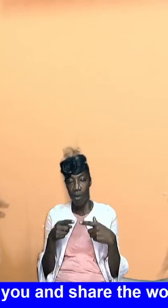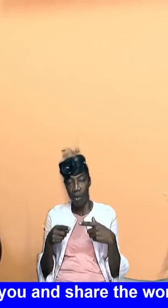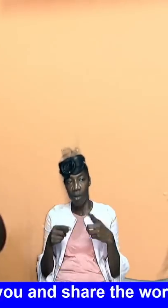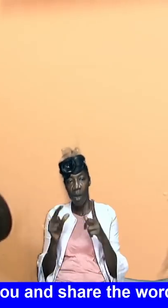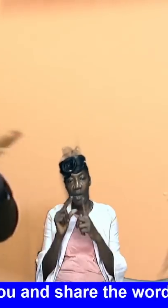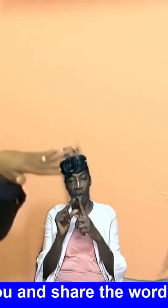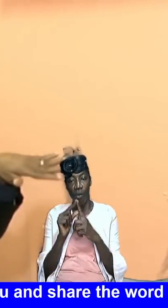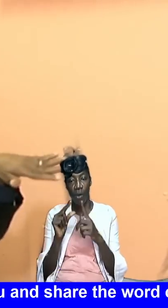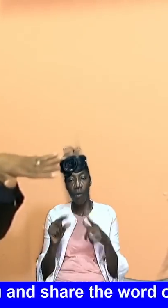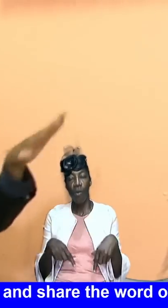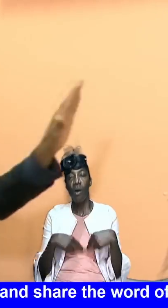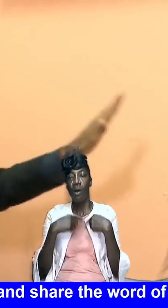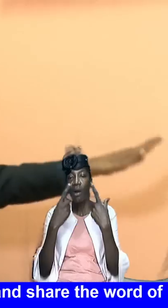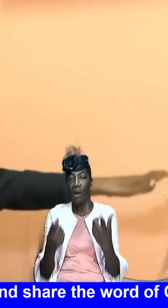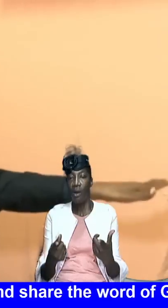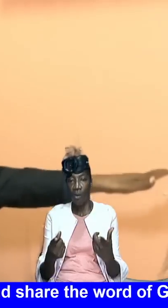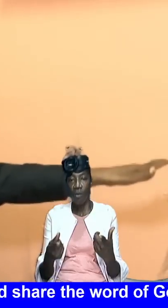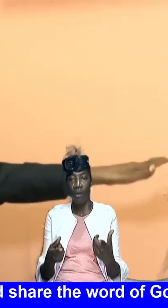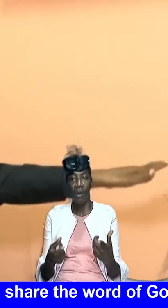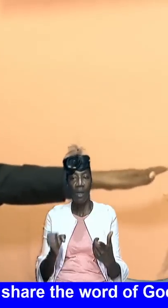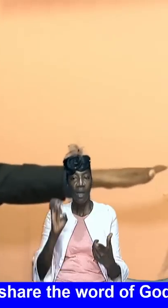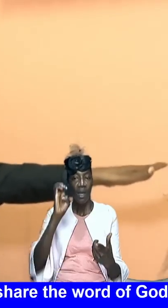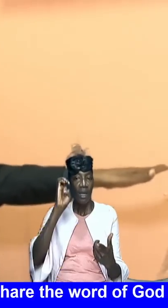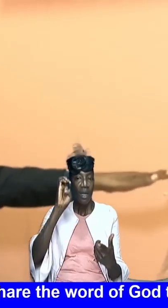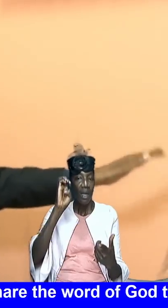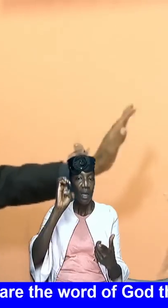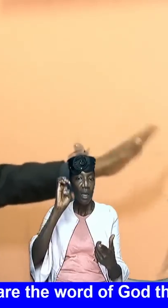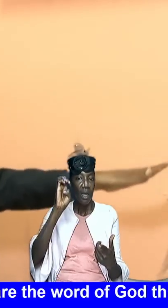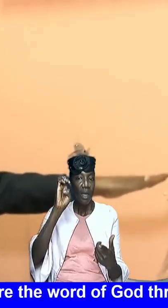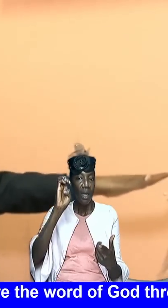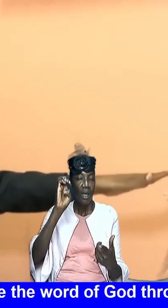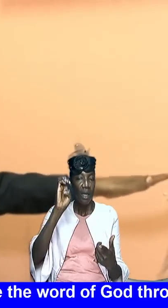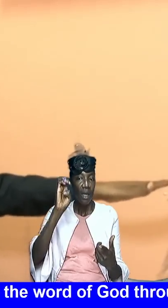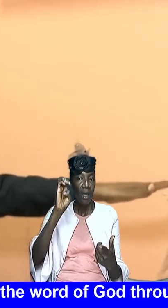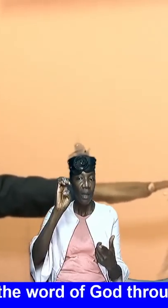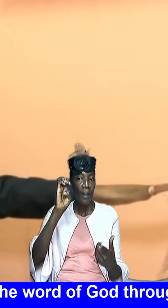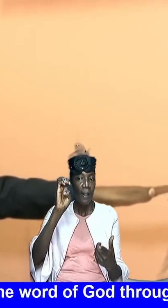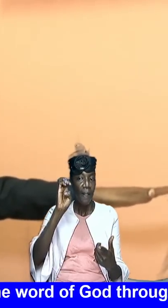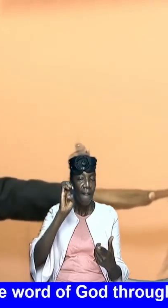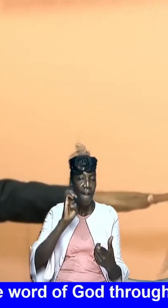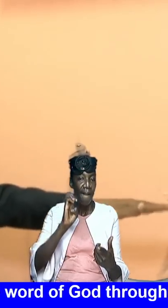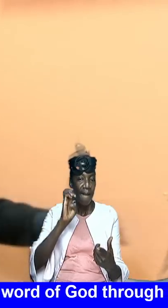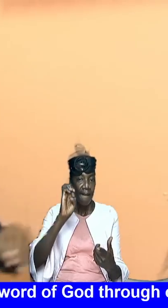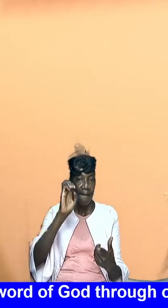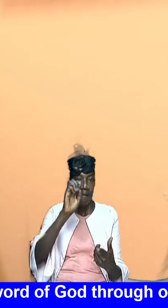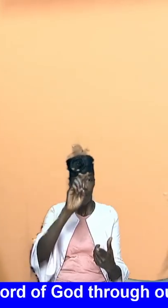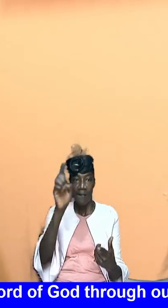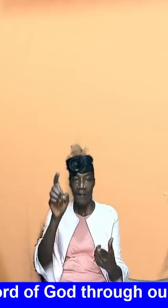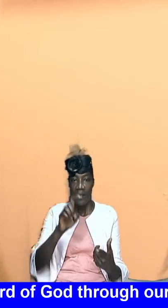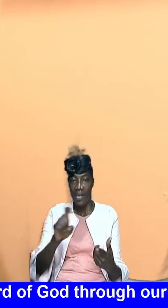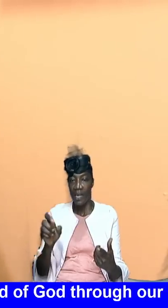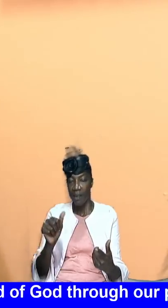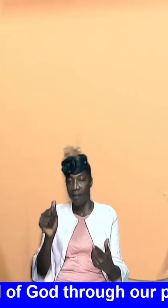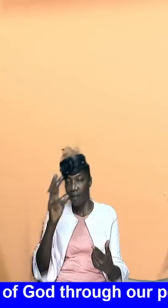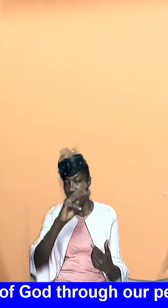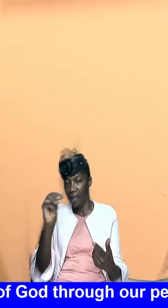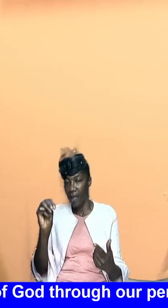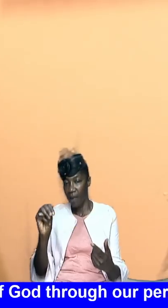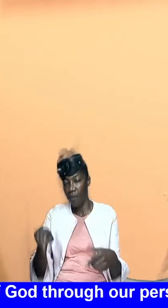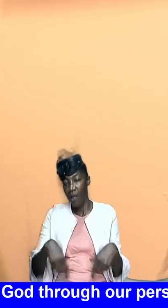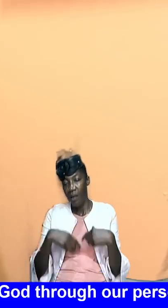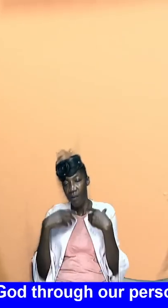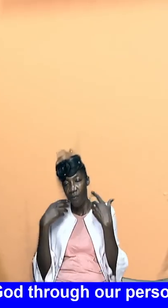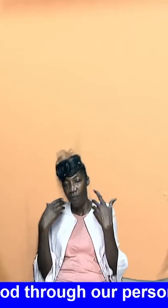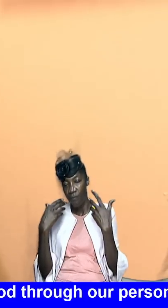word has gone out. We know exams was up to the 11th when we should have gone. Folks were still having exams. We want to ask the